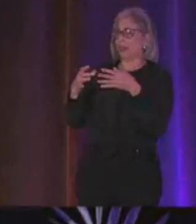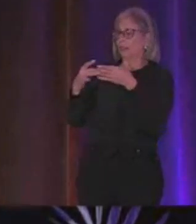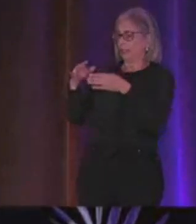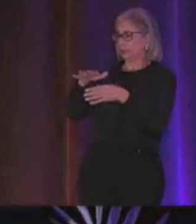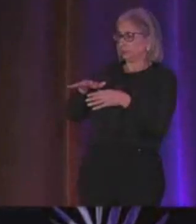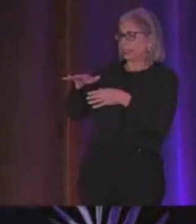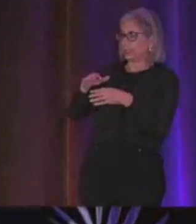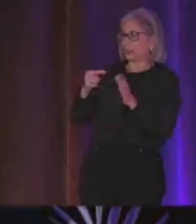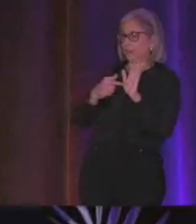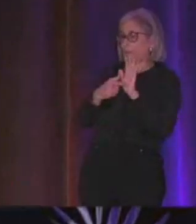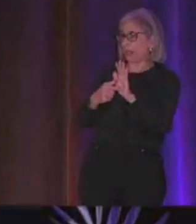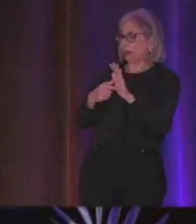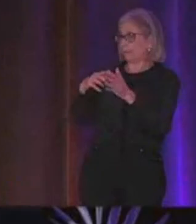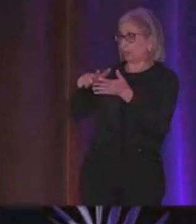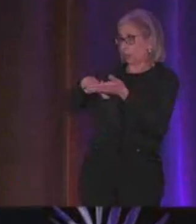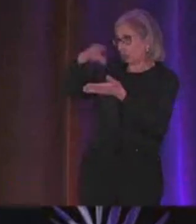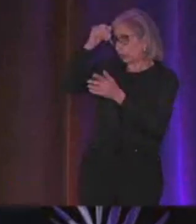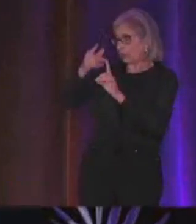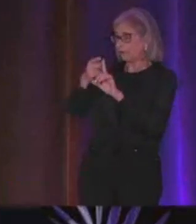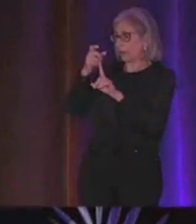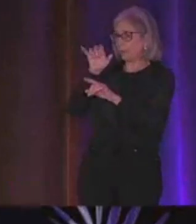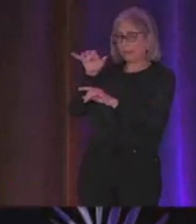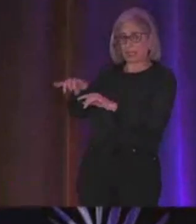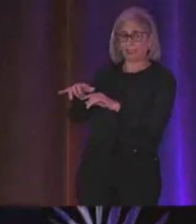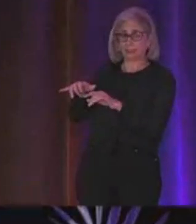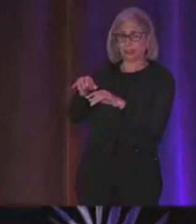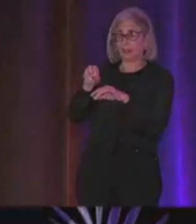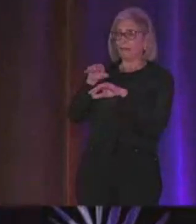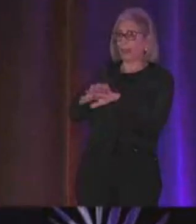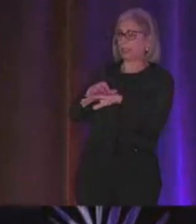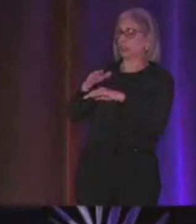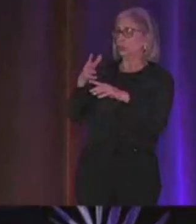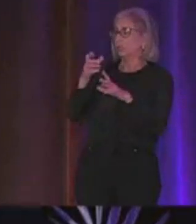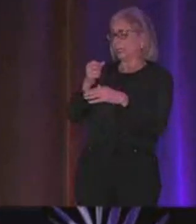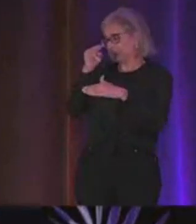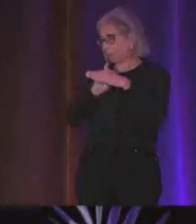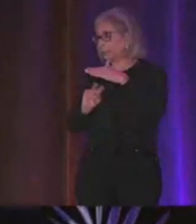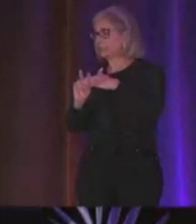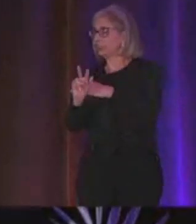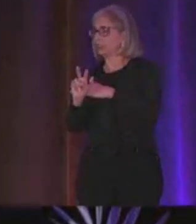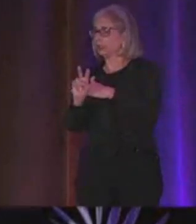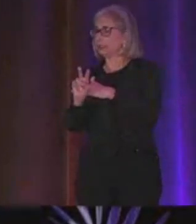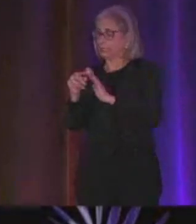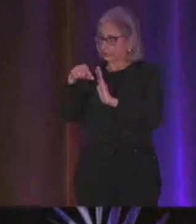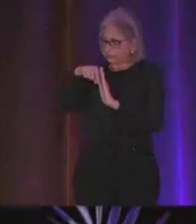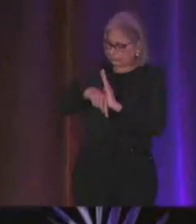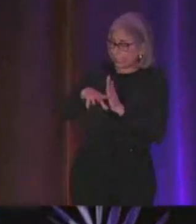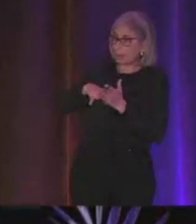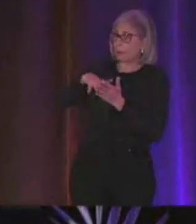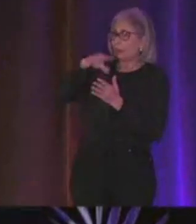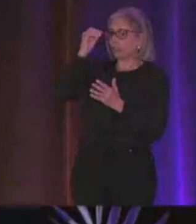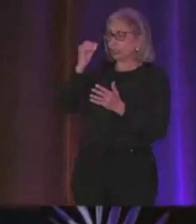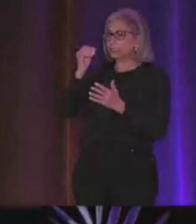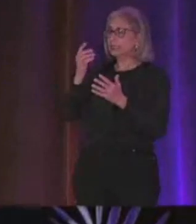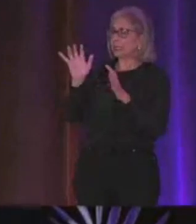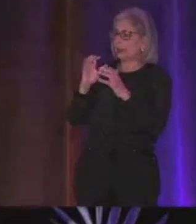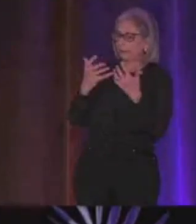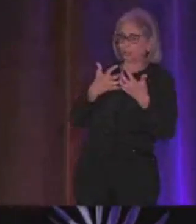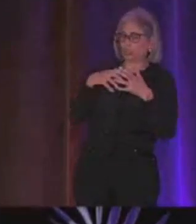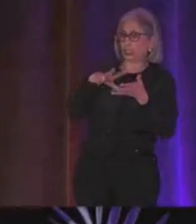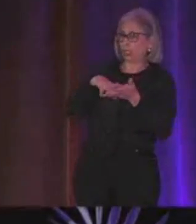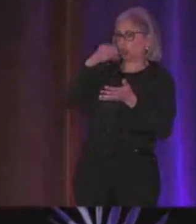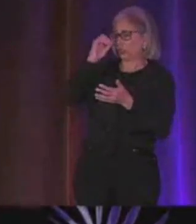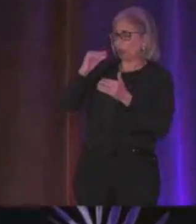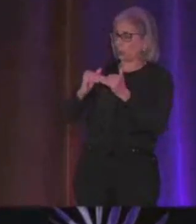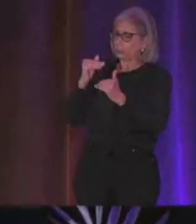and the model is learning from that labeled data set in order to give some predictions. Deep learning is a subset of the machine learning, which is going one